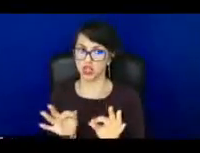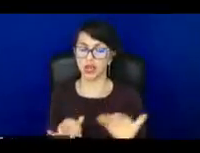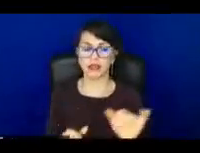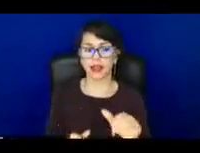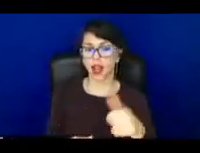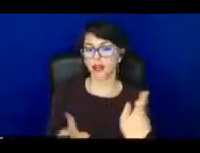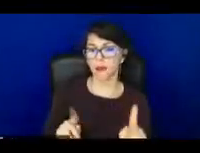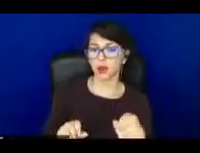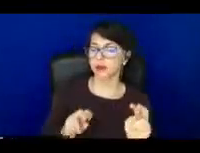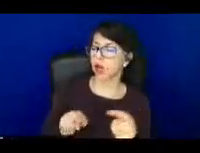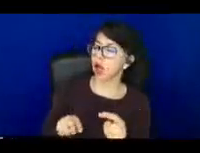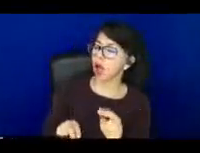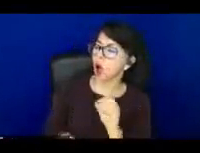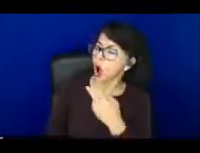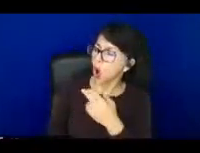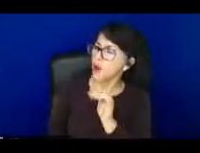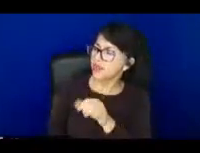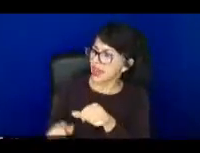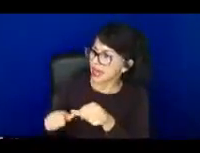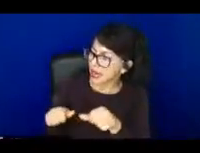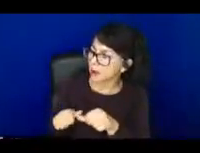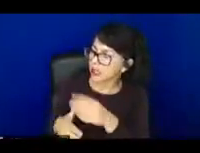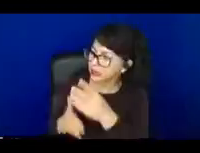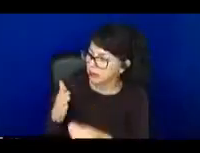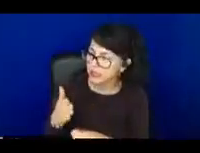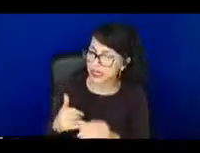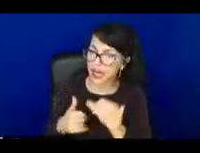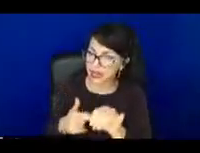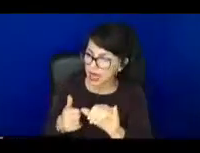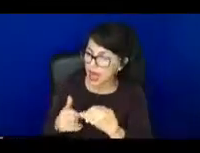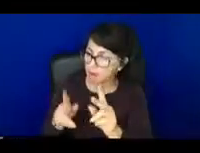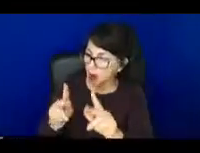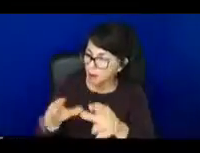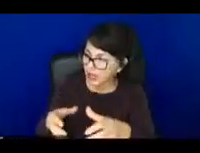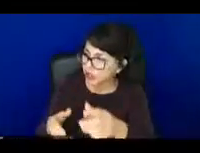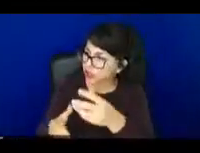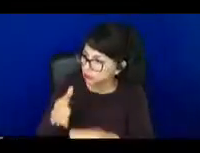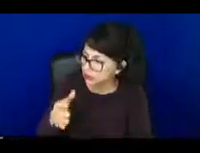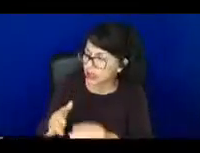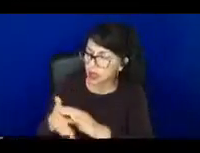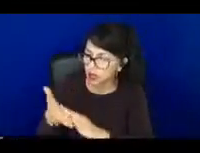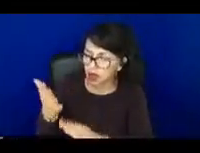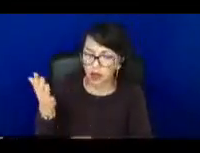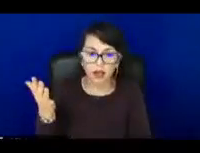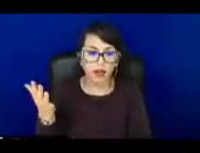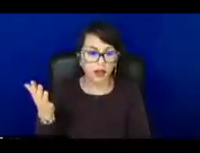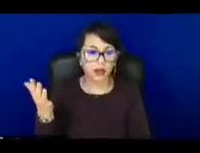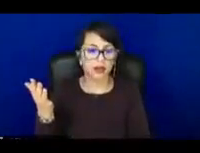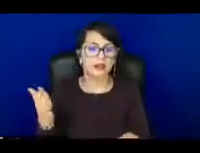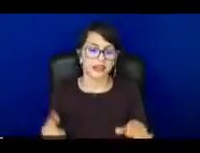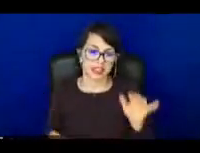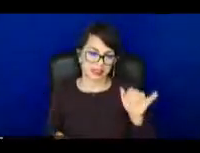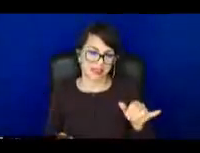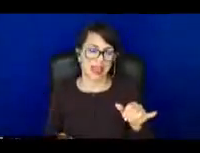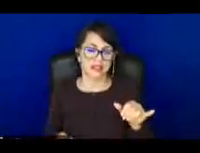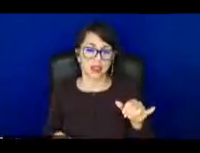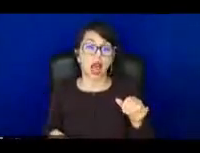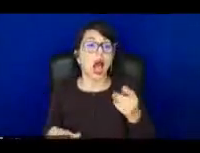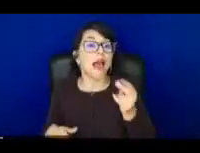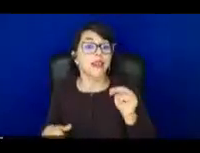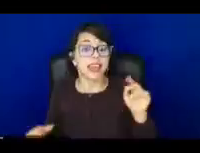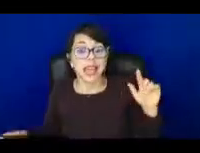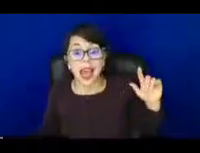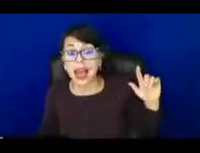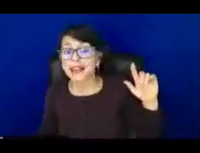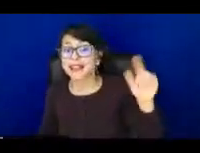in this section or that section. And then the later in September are the ones where that's after our